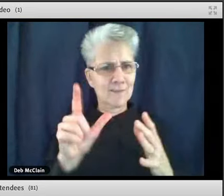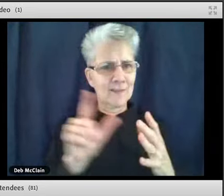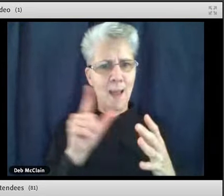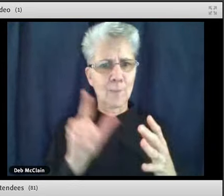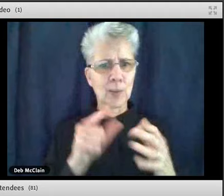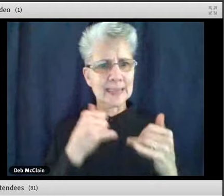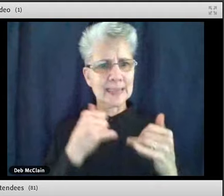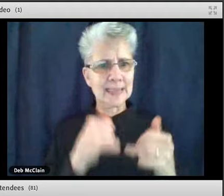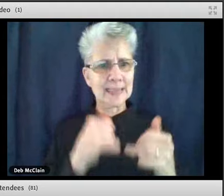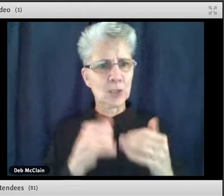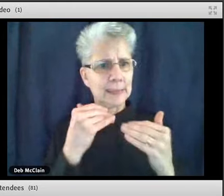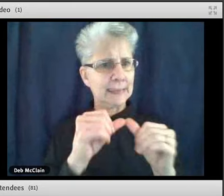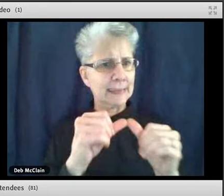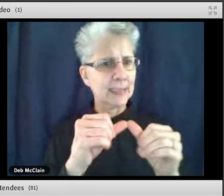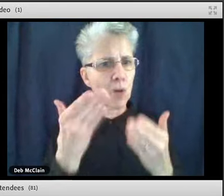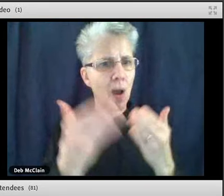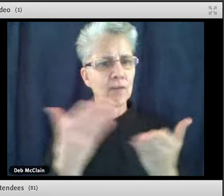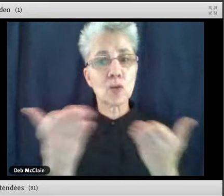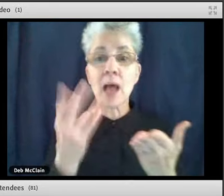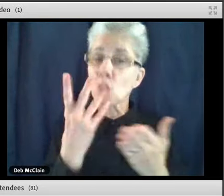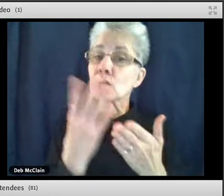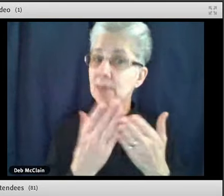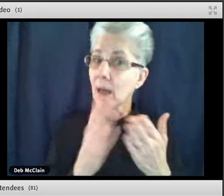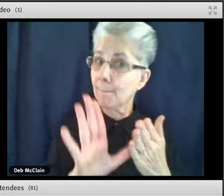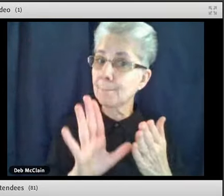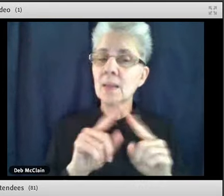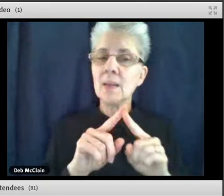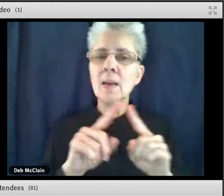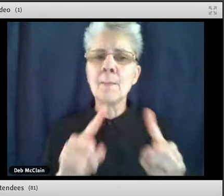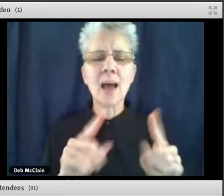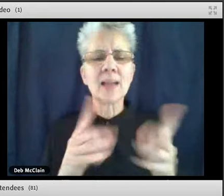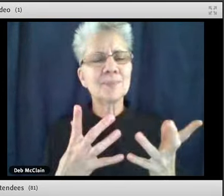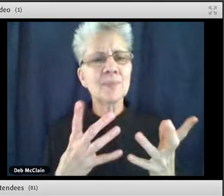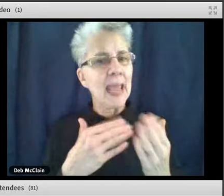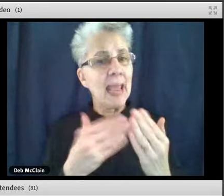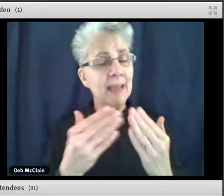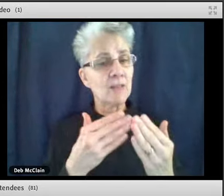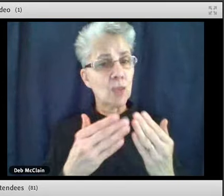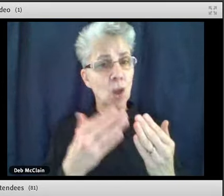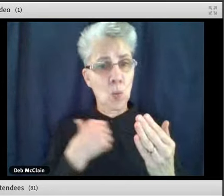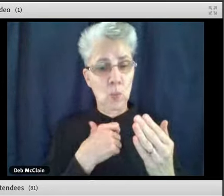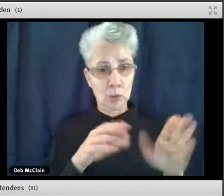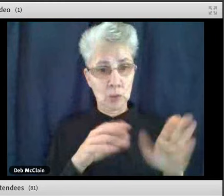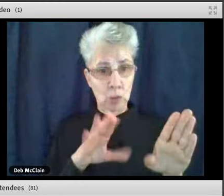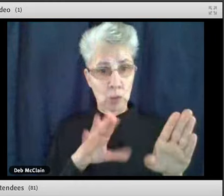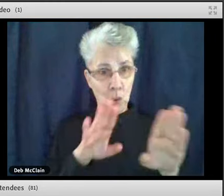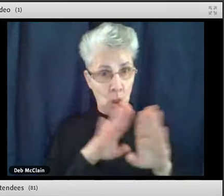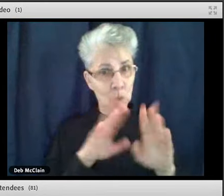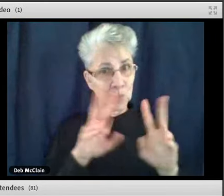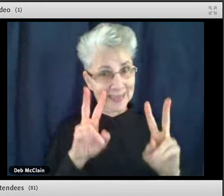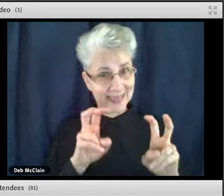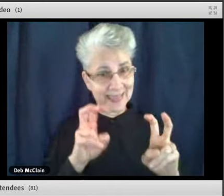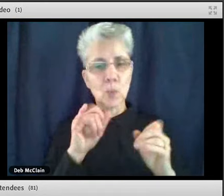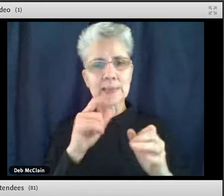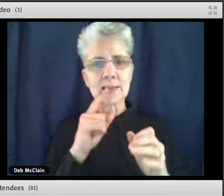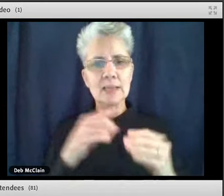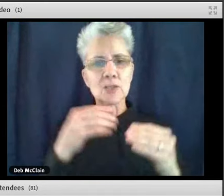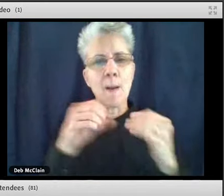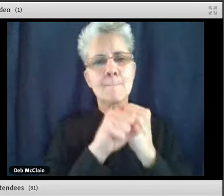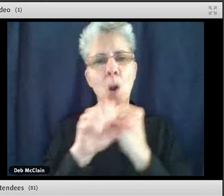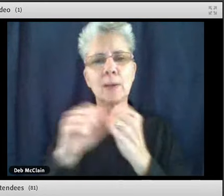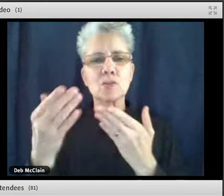is always available. We need to push that. It's something that people can get to. So use your social media, your Facebook, your